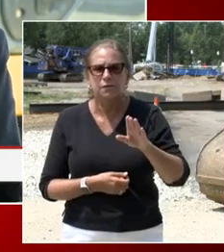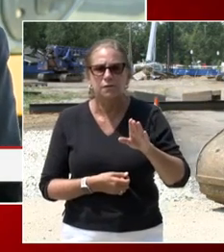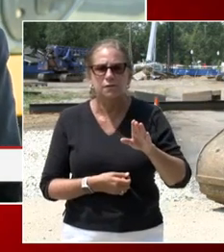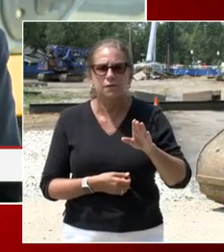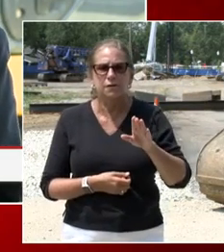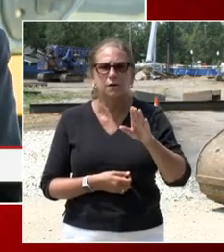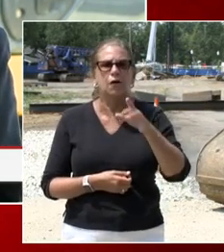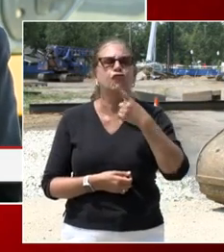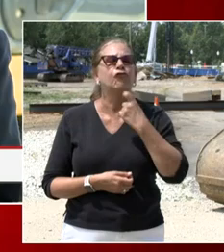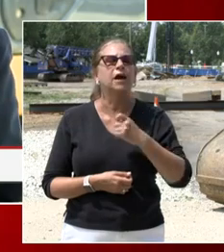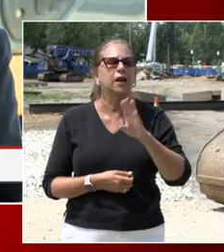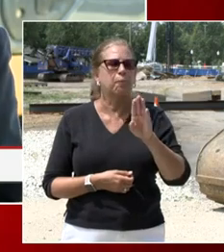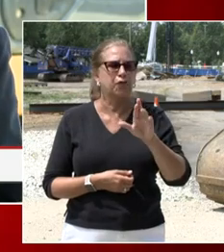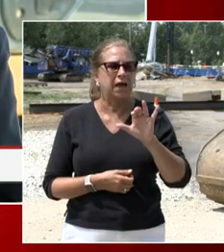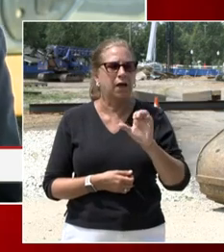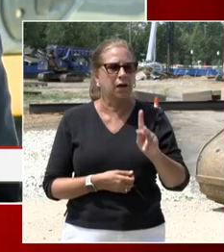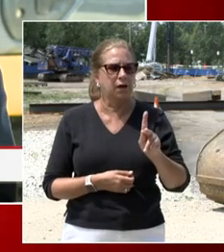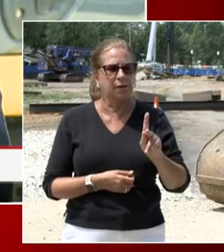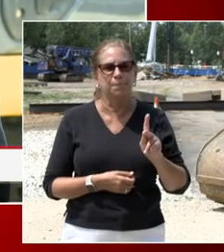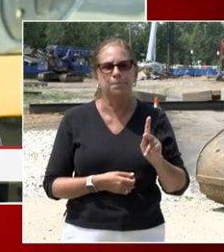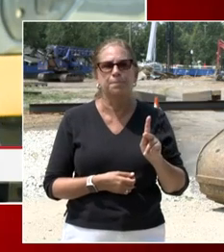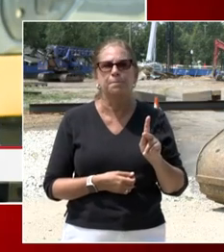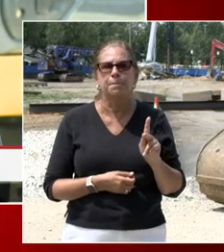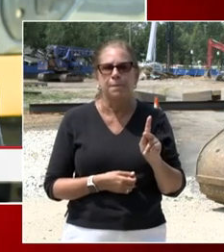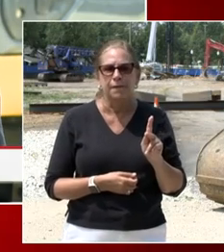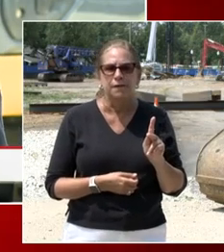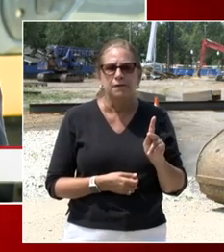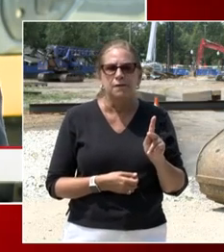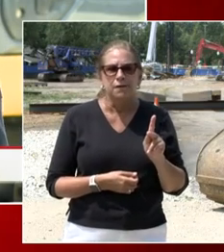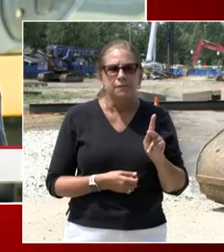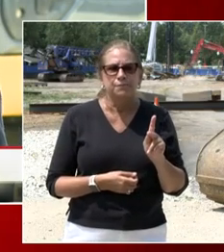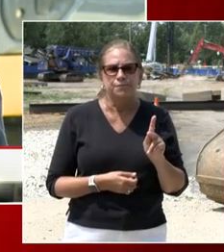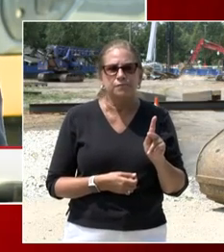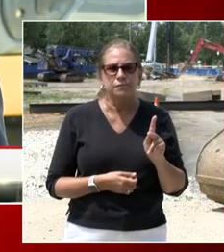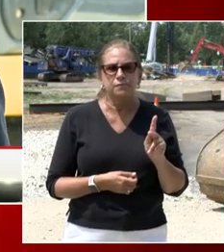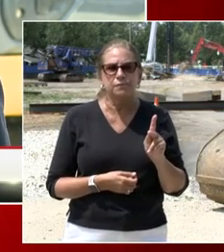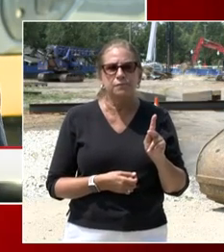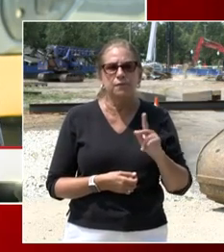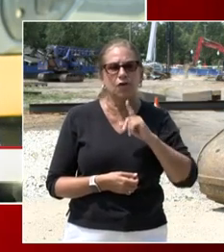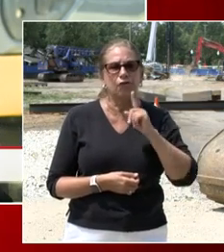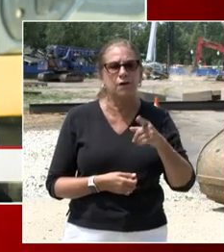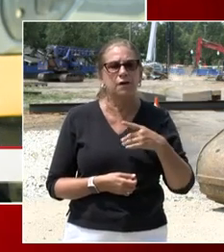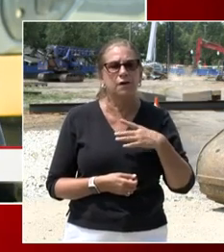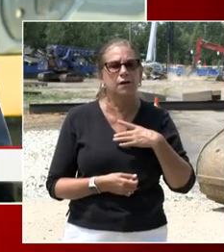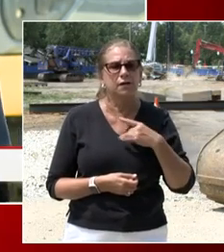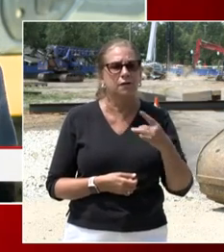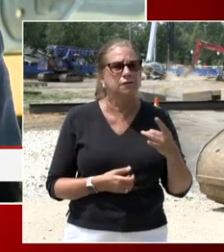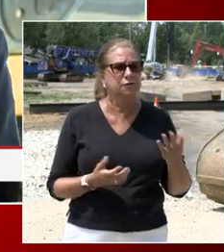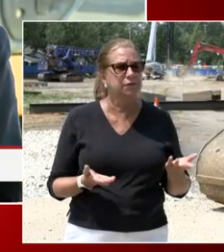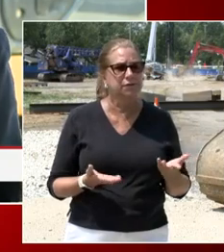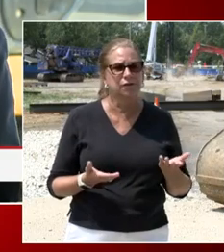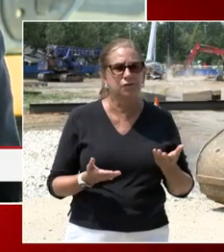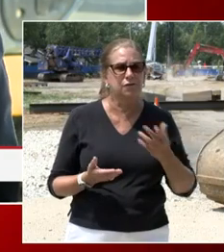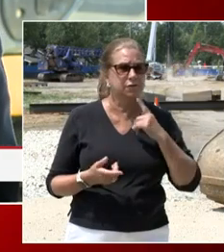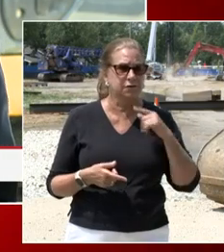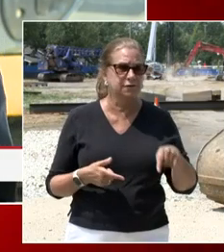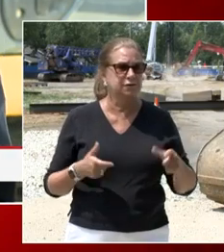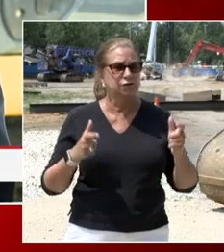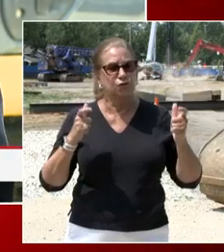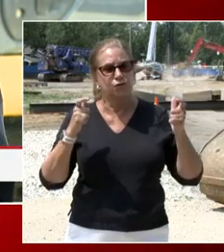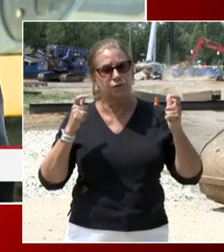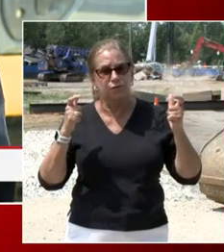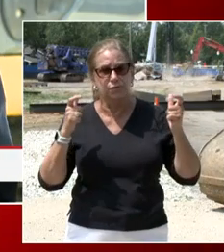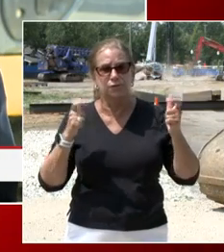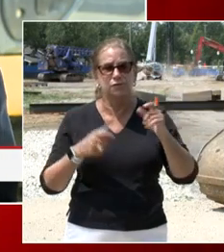in Congress Heights to celebrate this major milestone, the groundbreaking of Whitman-Walker's Health's Max Robinson Center at St.